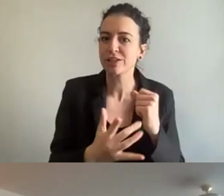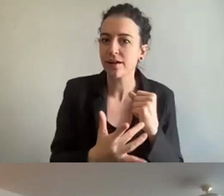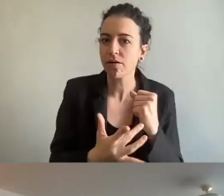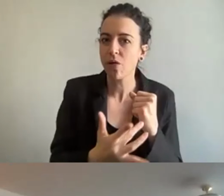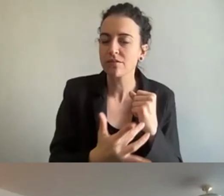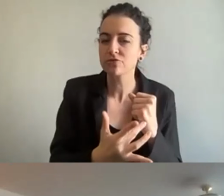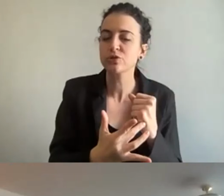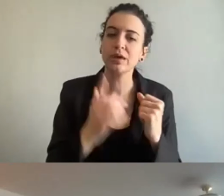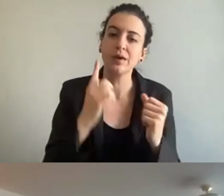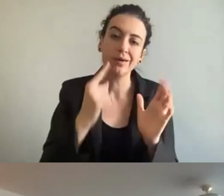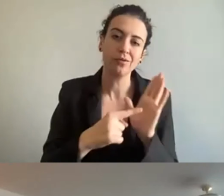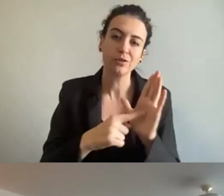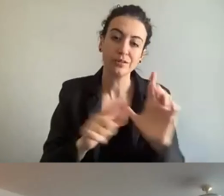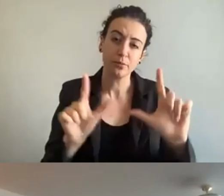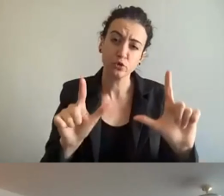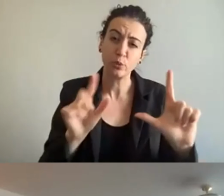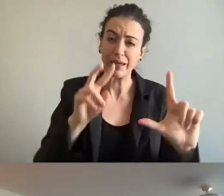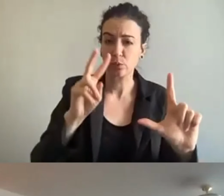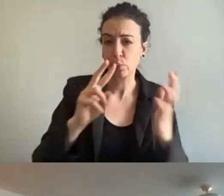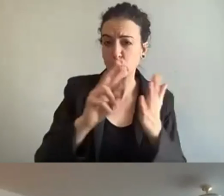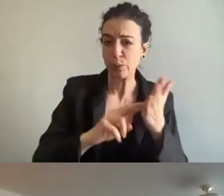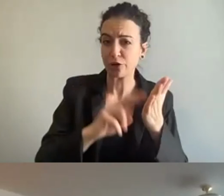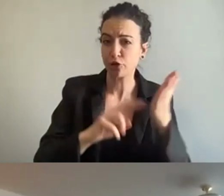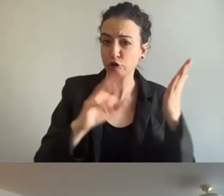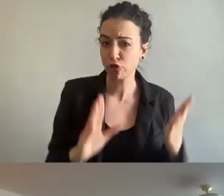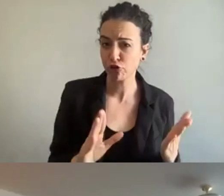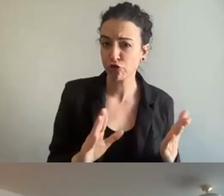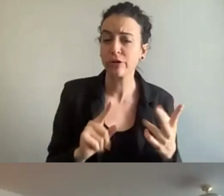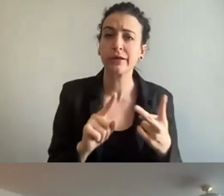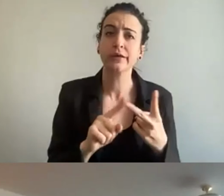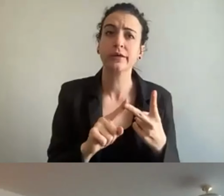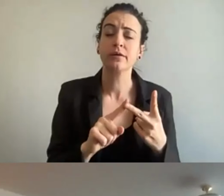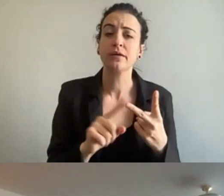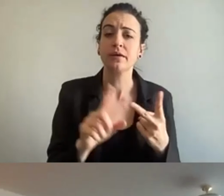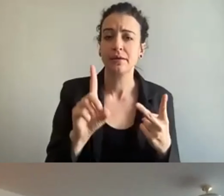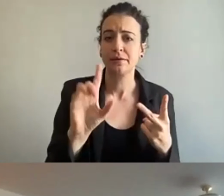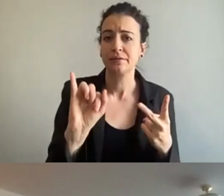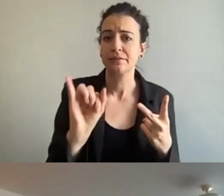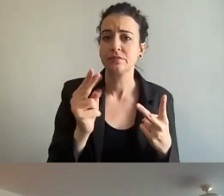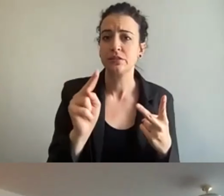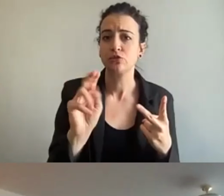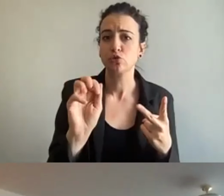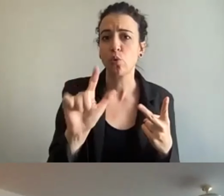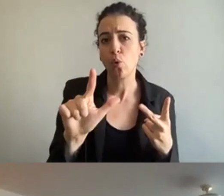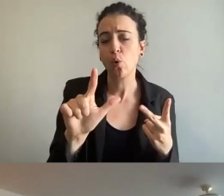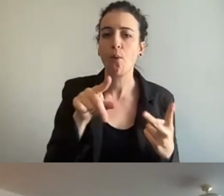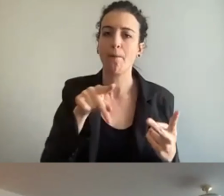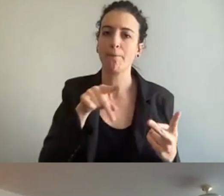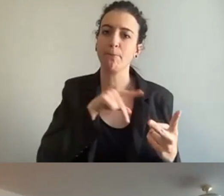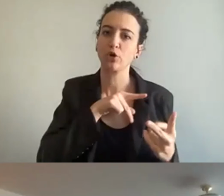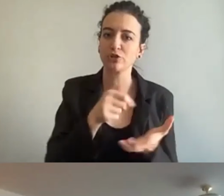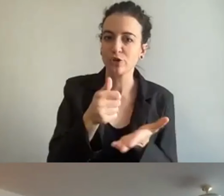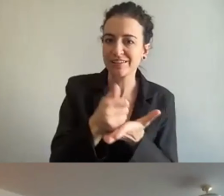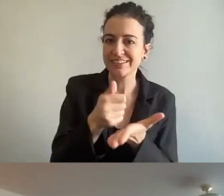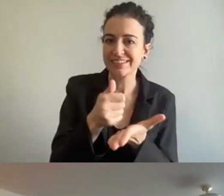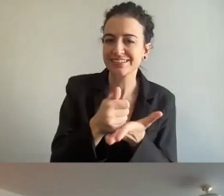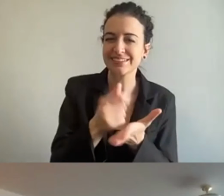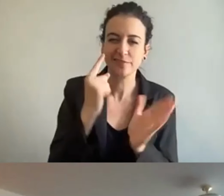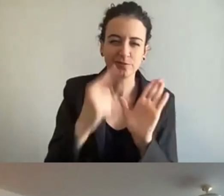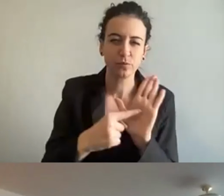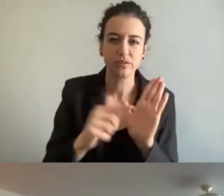screen reader, the digital or personal assistants, Alexa, and the